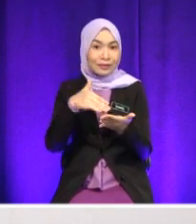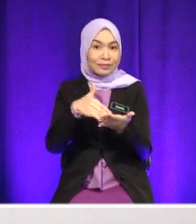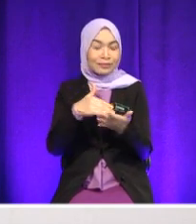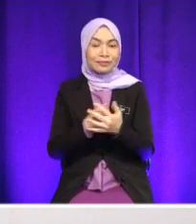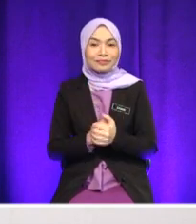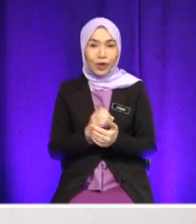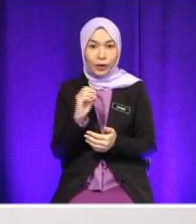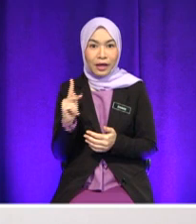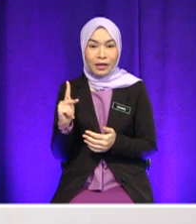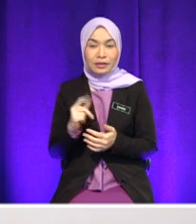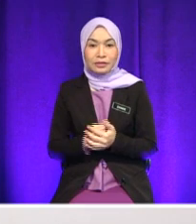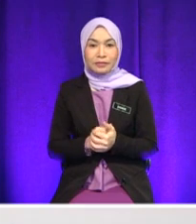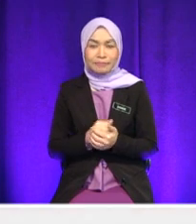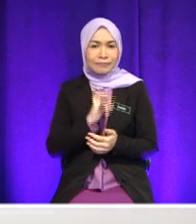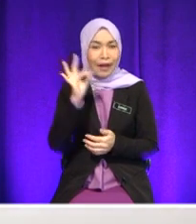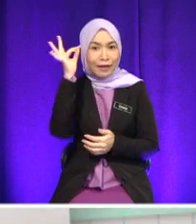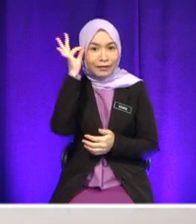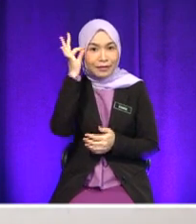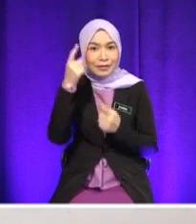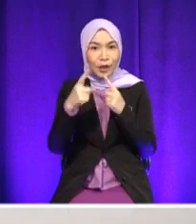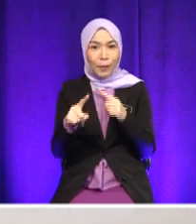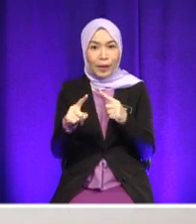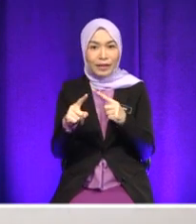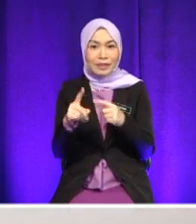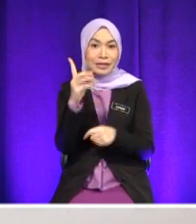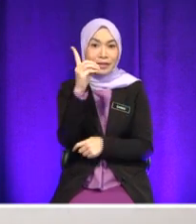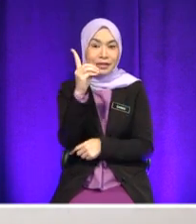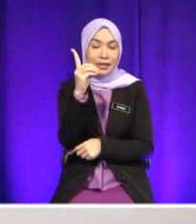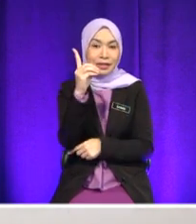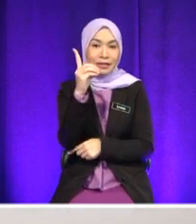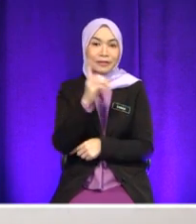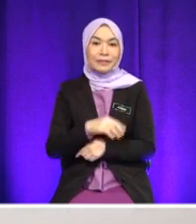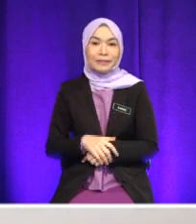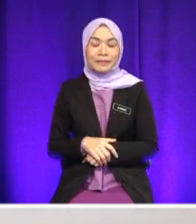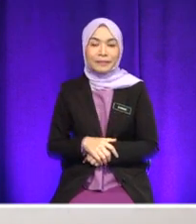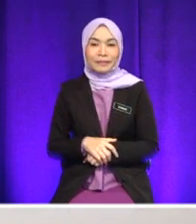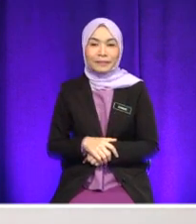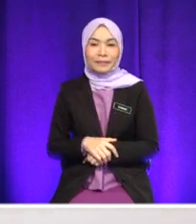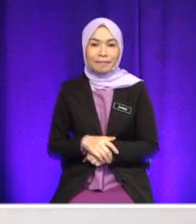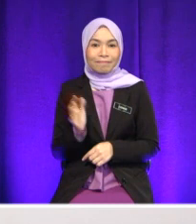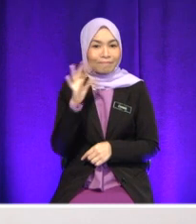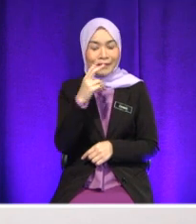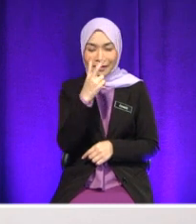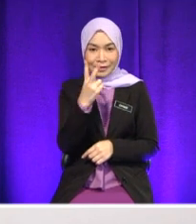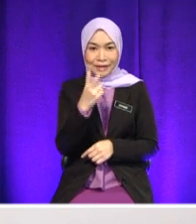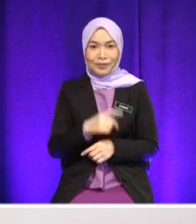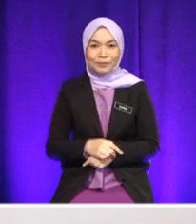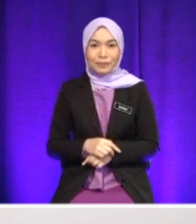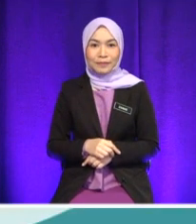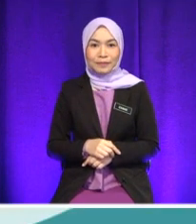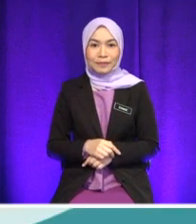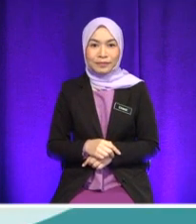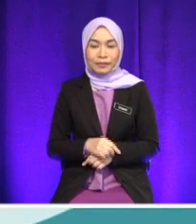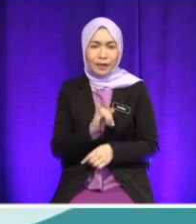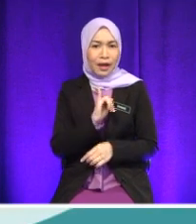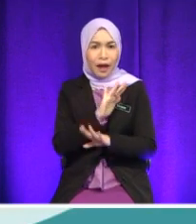Okay. Uh-huh. I think that the answer is D. Disagree completely. Okay, let's check. Yeah, is P or D? Yeah, I